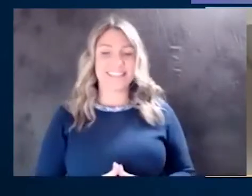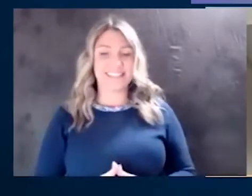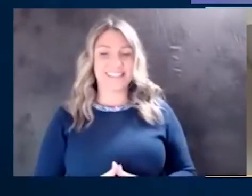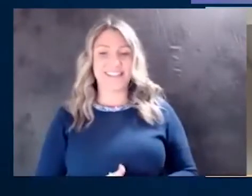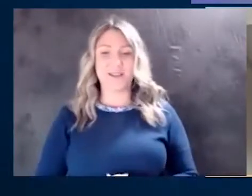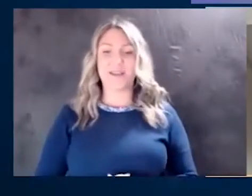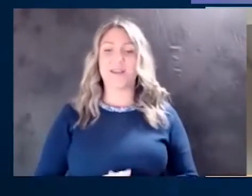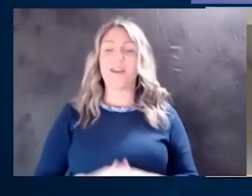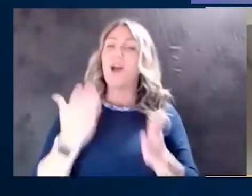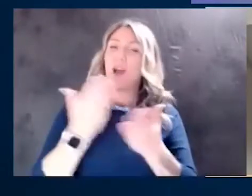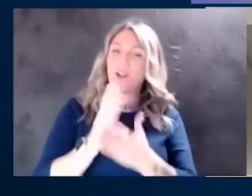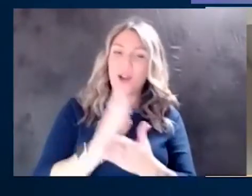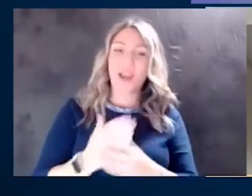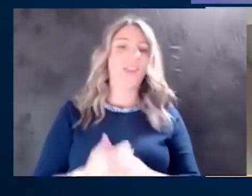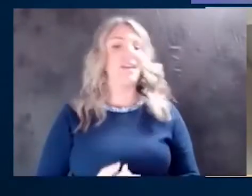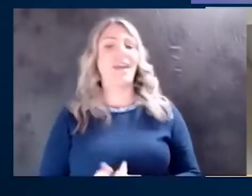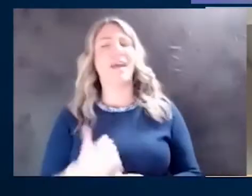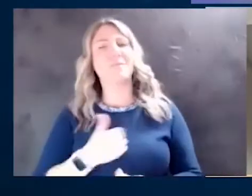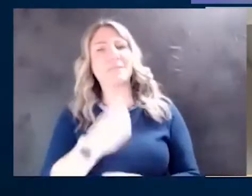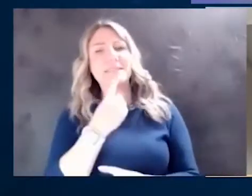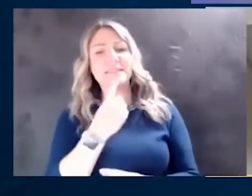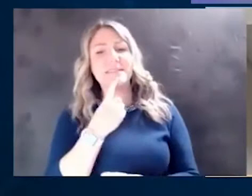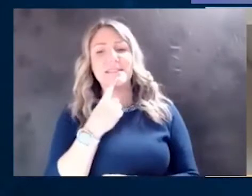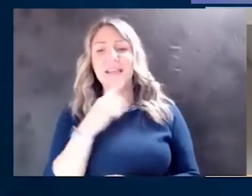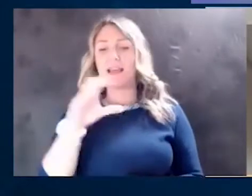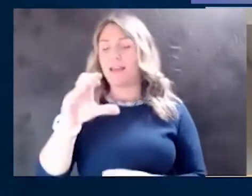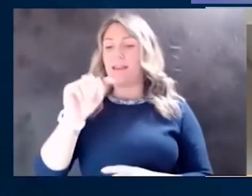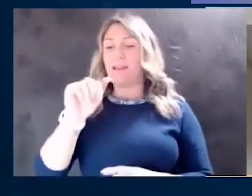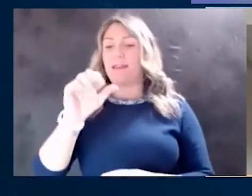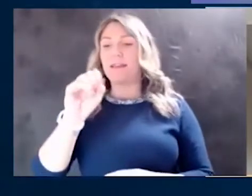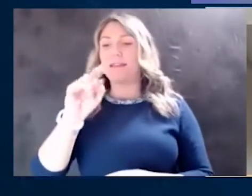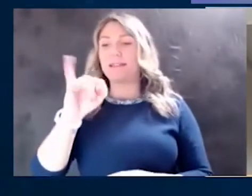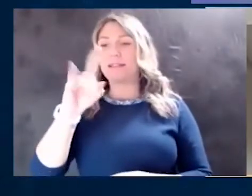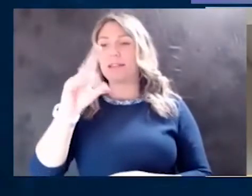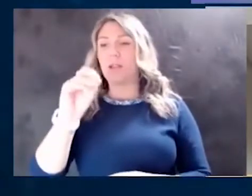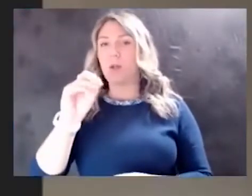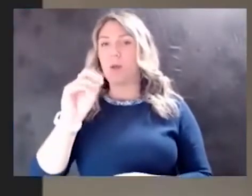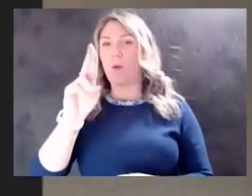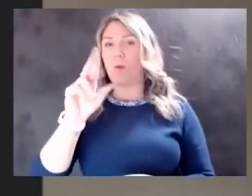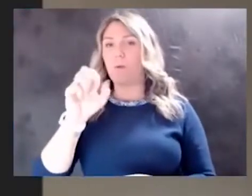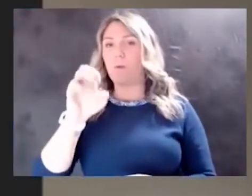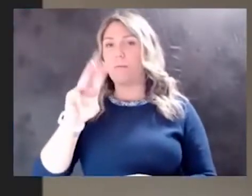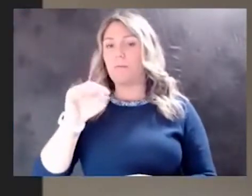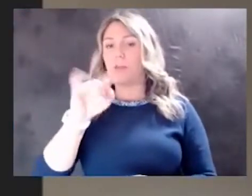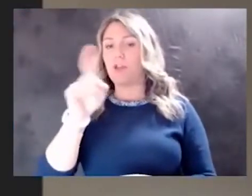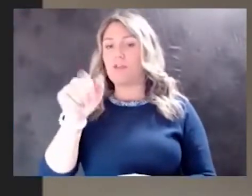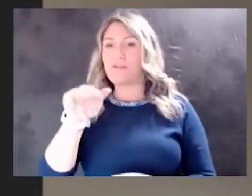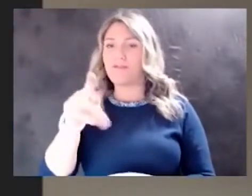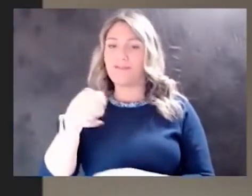then I'm going to say Castillejos-Ramirez. How close was I?